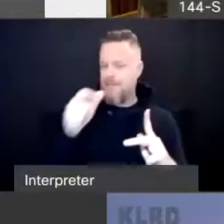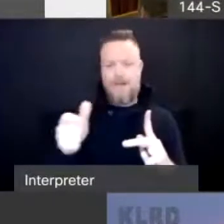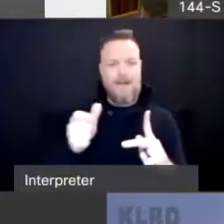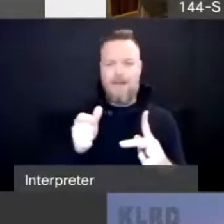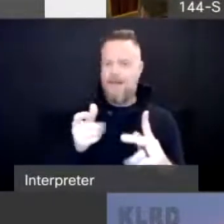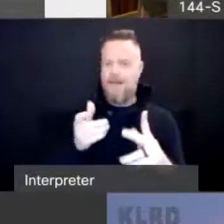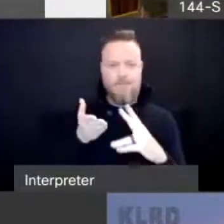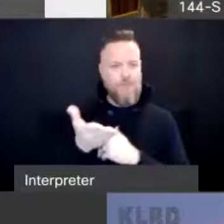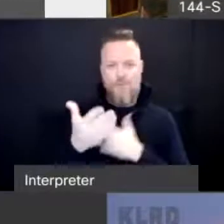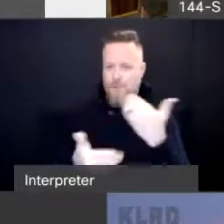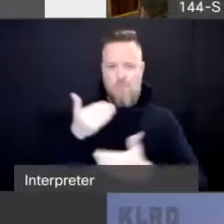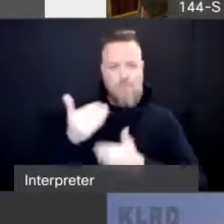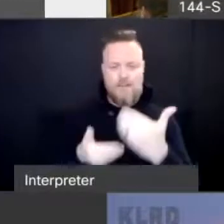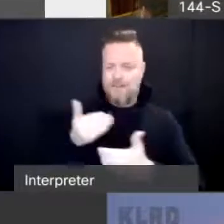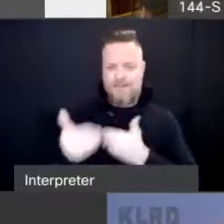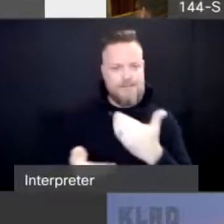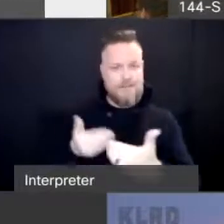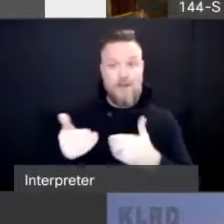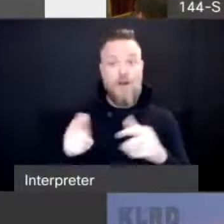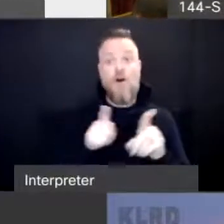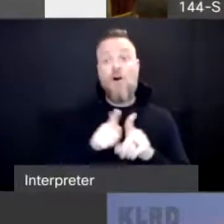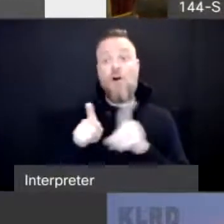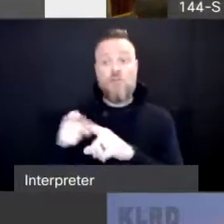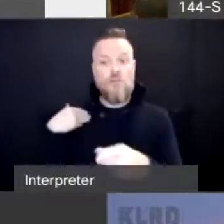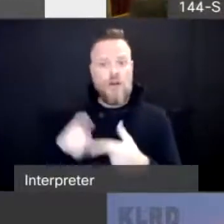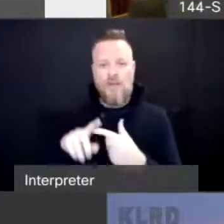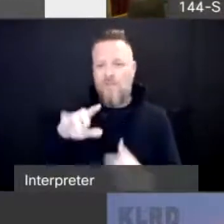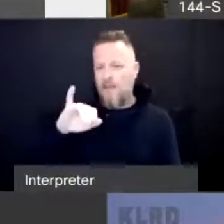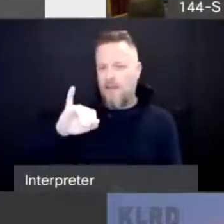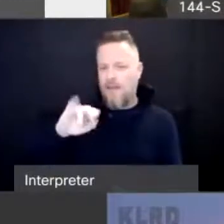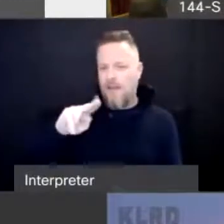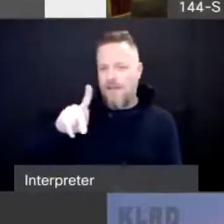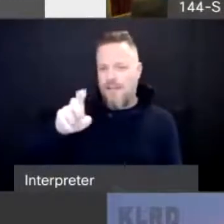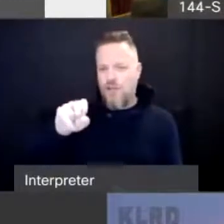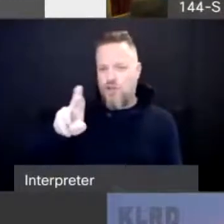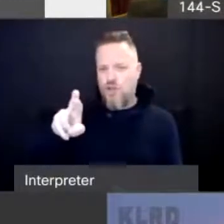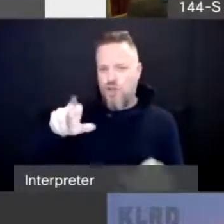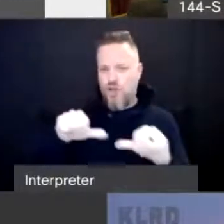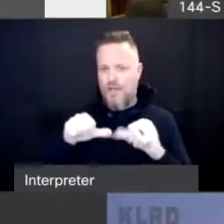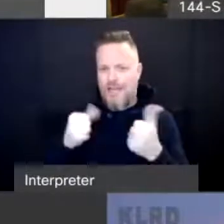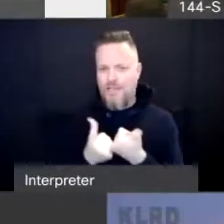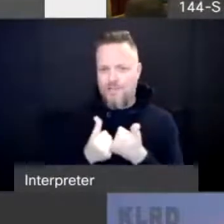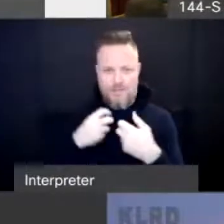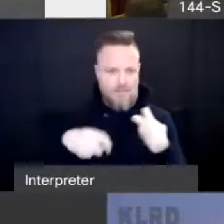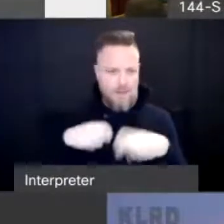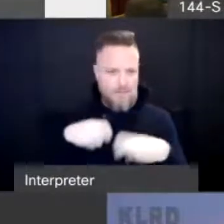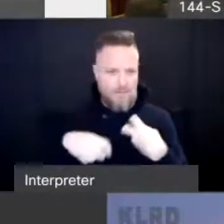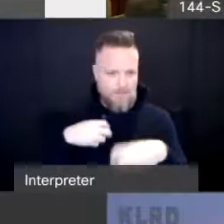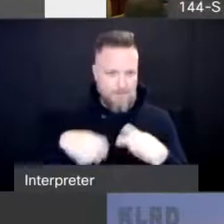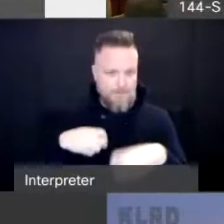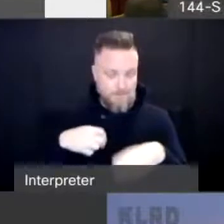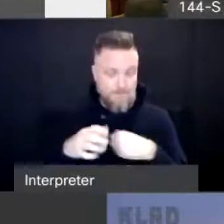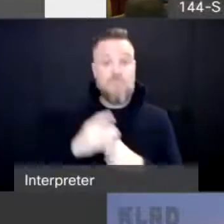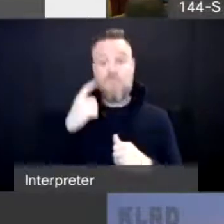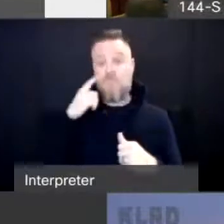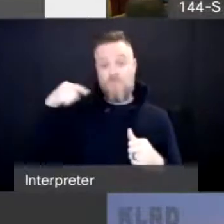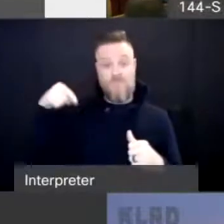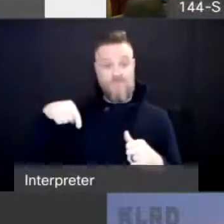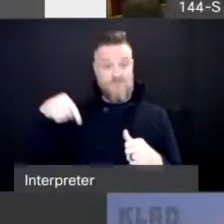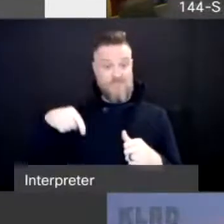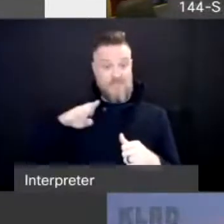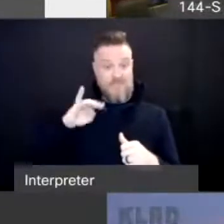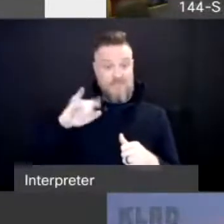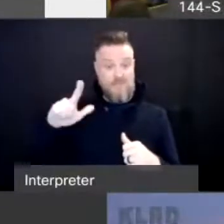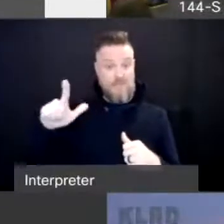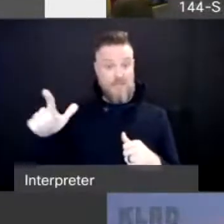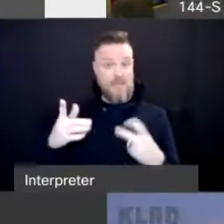the process, but there also is an interagency problem. And part of what this particular bill